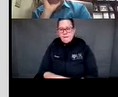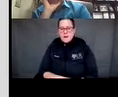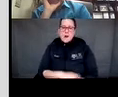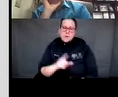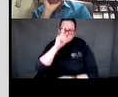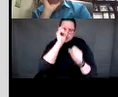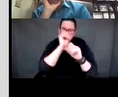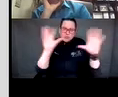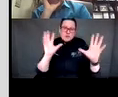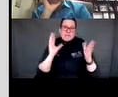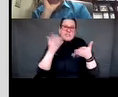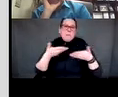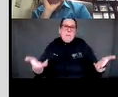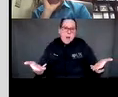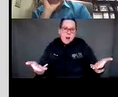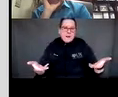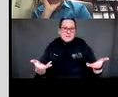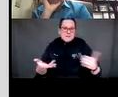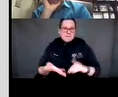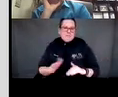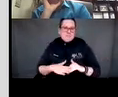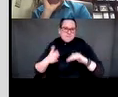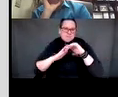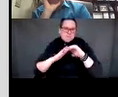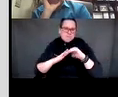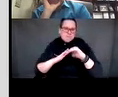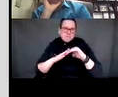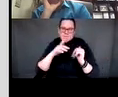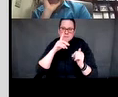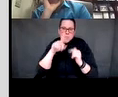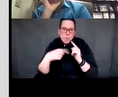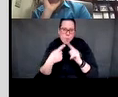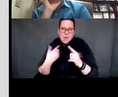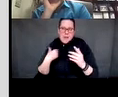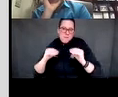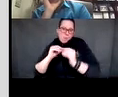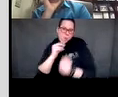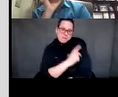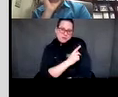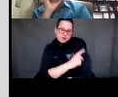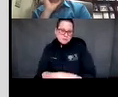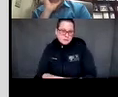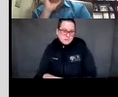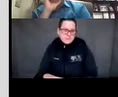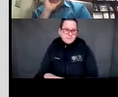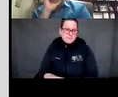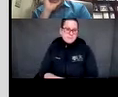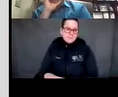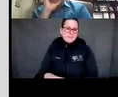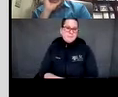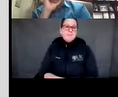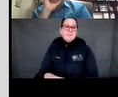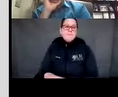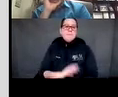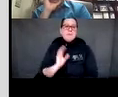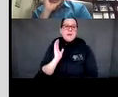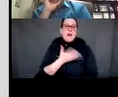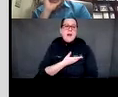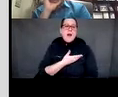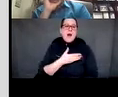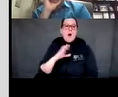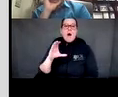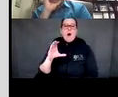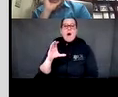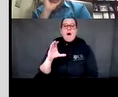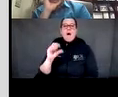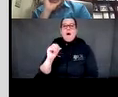imagine, supplies increases as we have a volume on the hospital side. We did have our compensation, even though it's